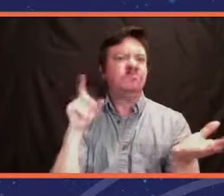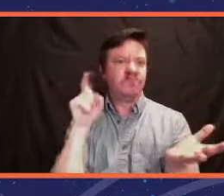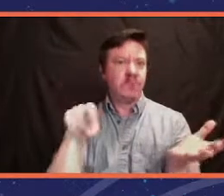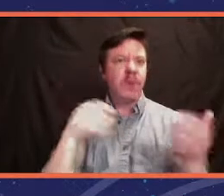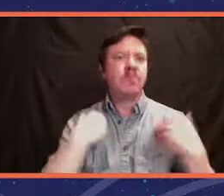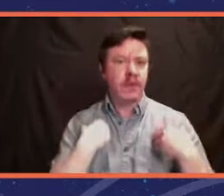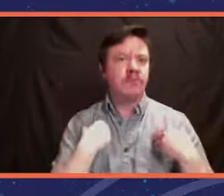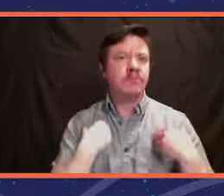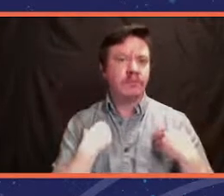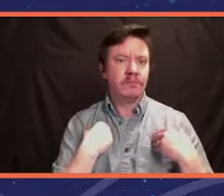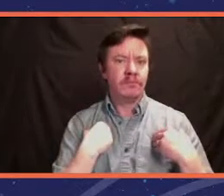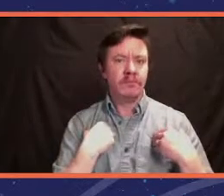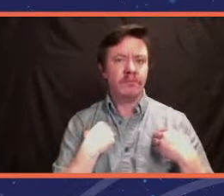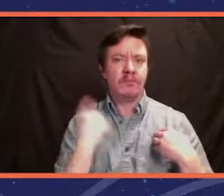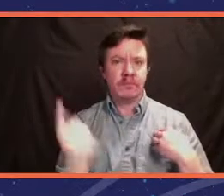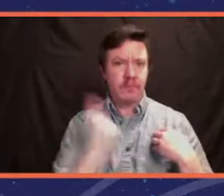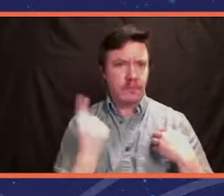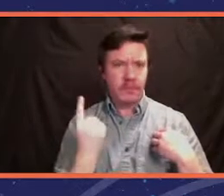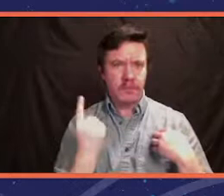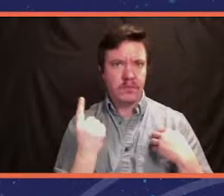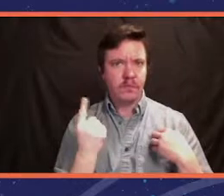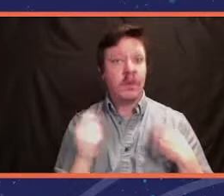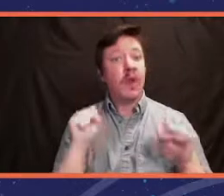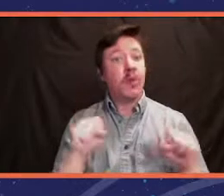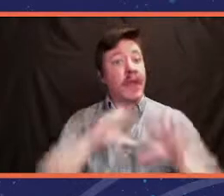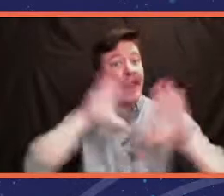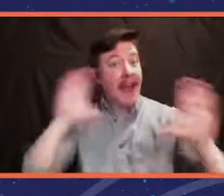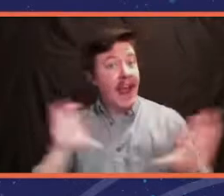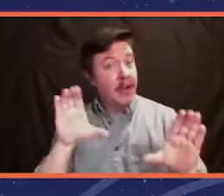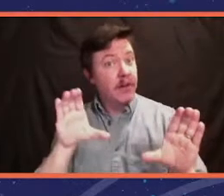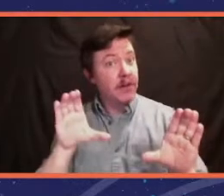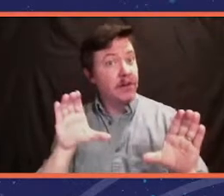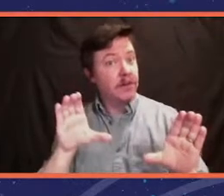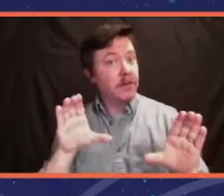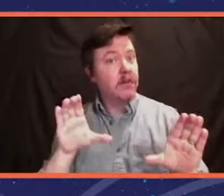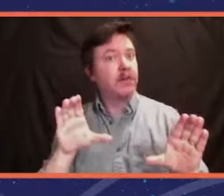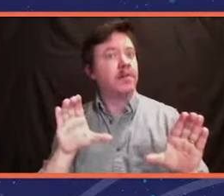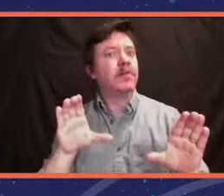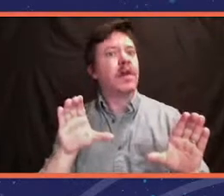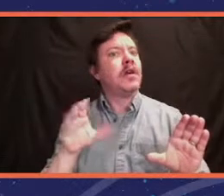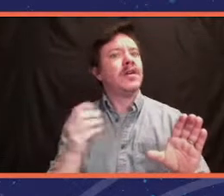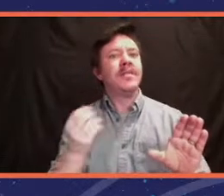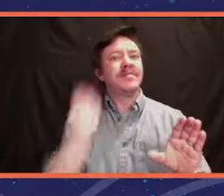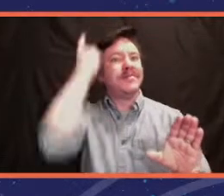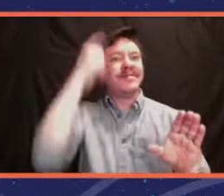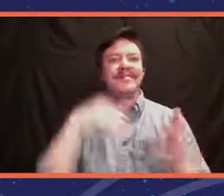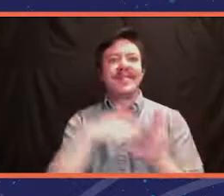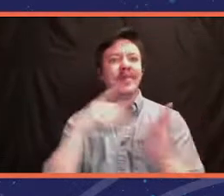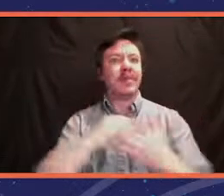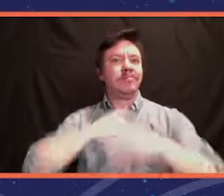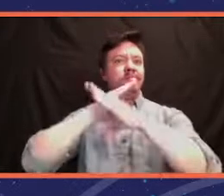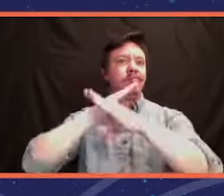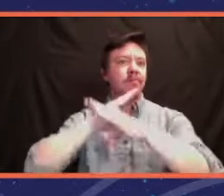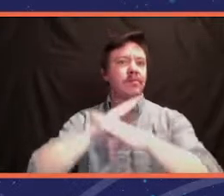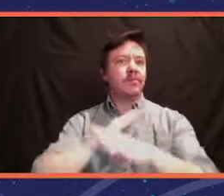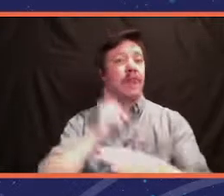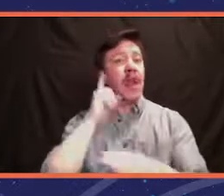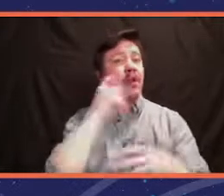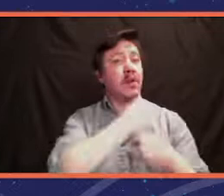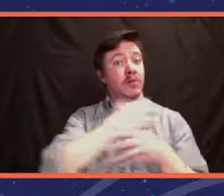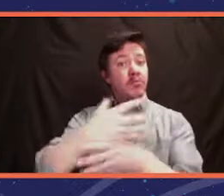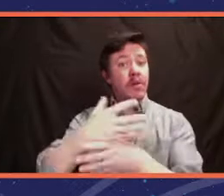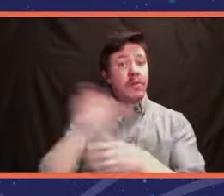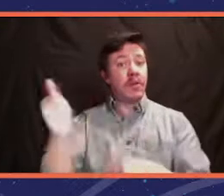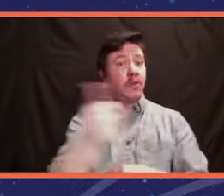something in me is like, we always can act, but we cannot always act just because of how things work. But I feel like prepping yourself for the times where action